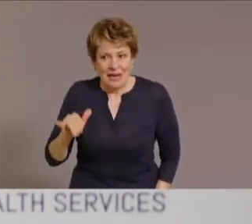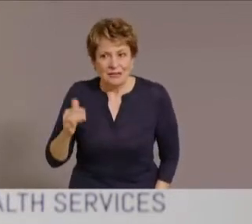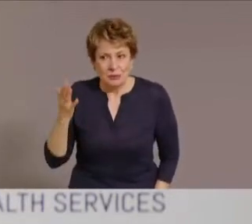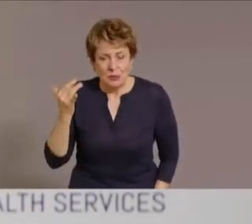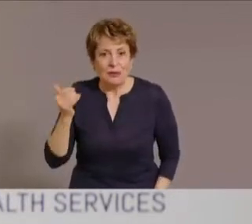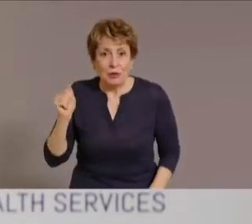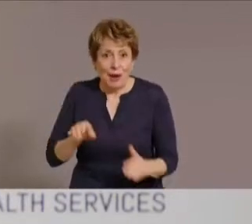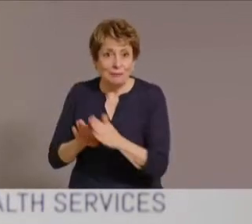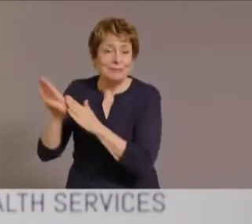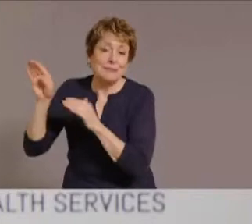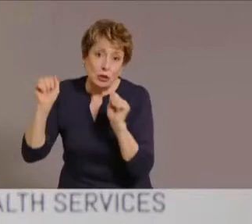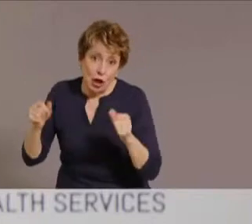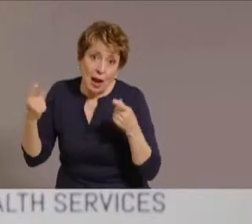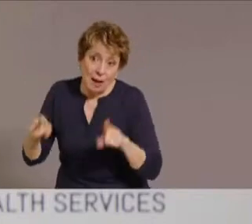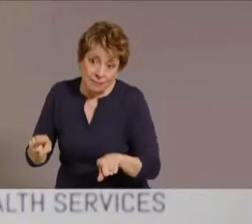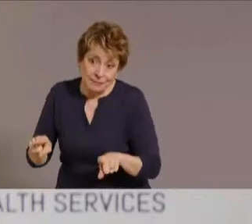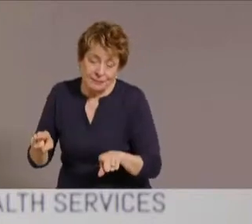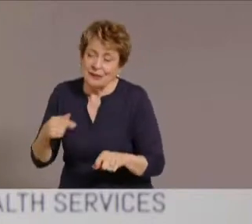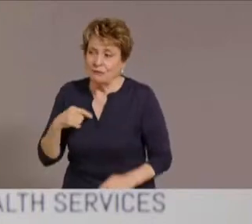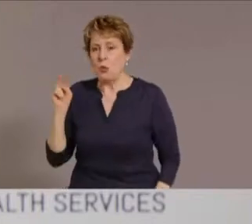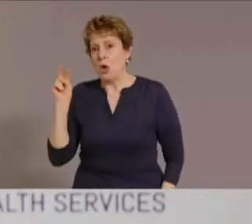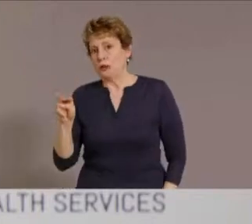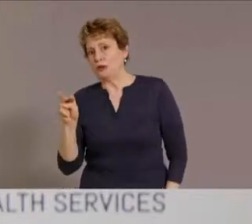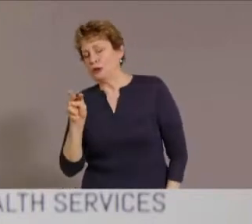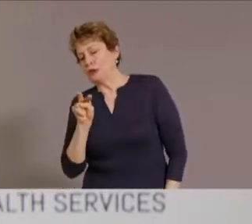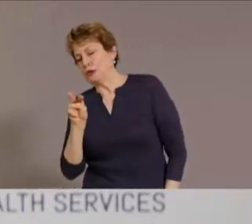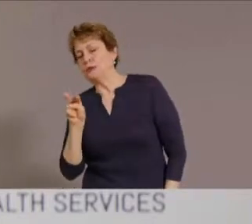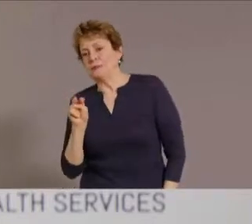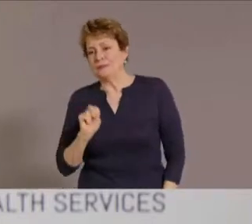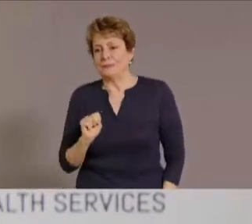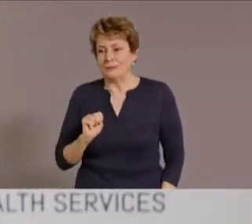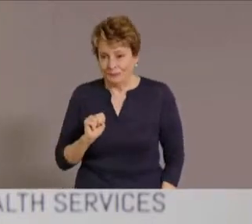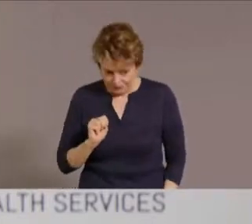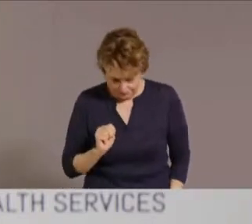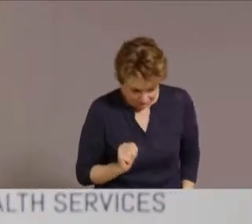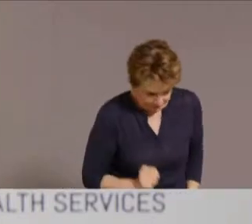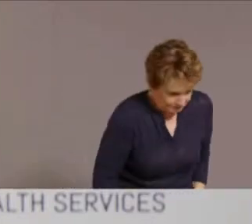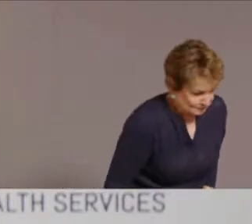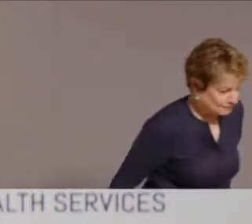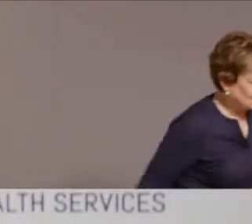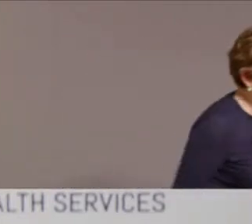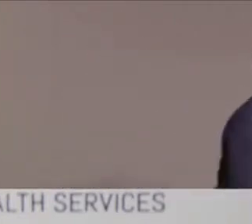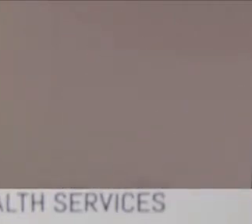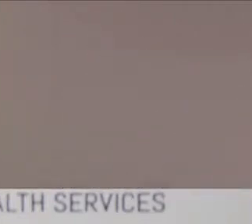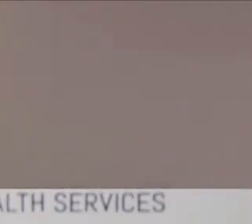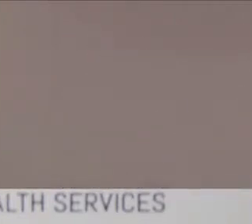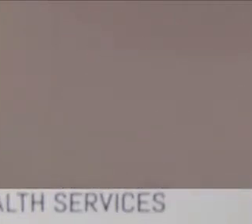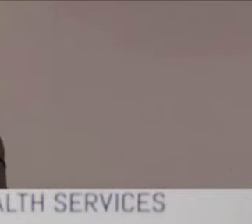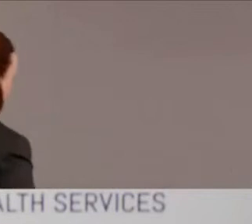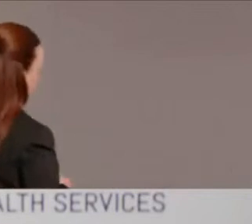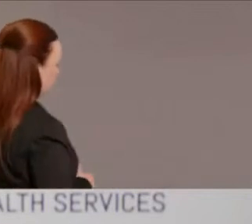that's what we're watching for every day. Thank you very much. Thanks, Bud. Christina Durant. Hi, Christina.